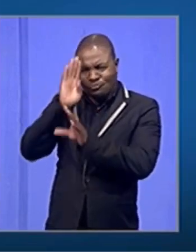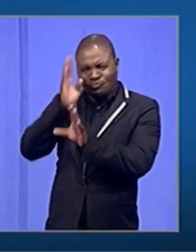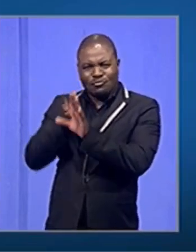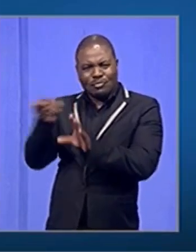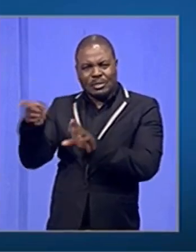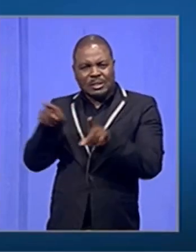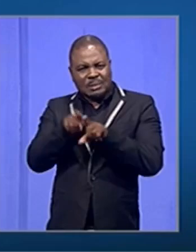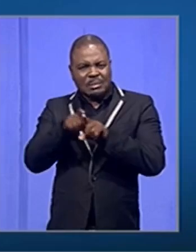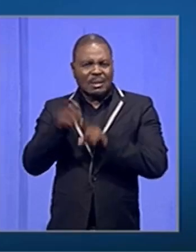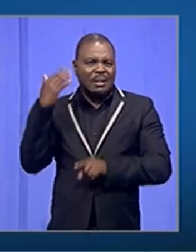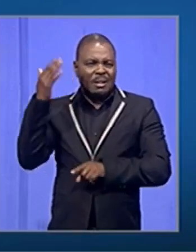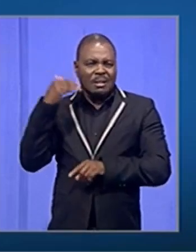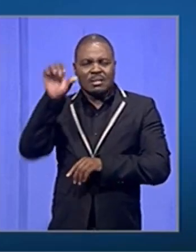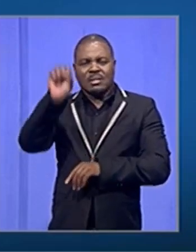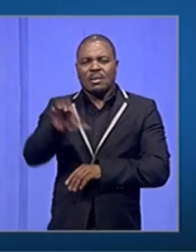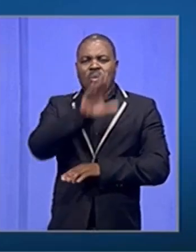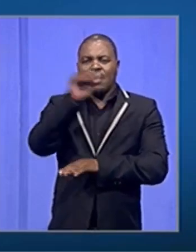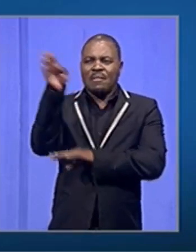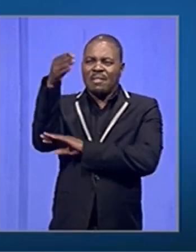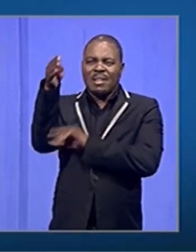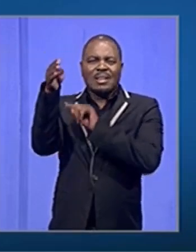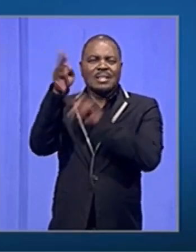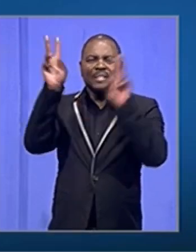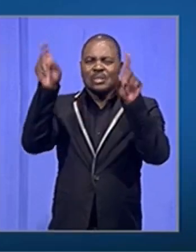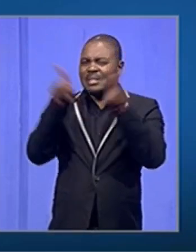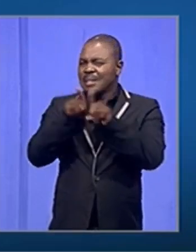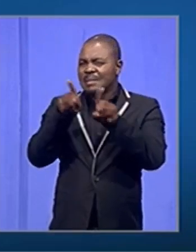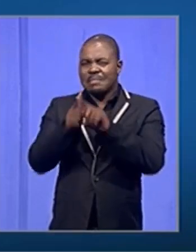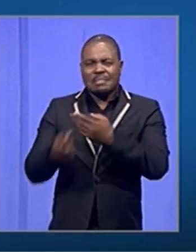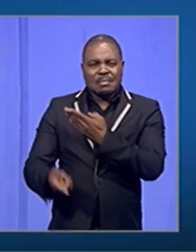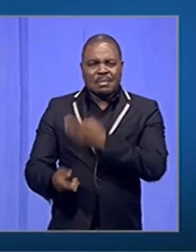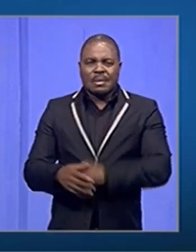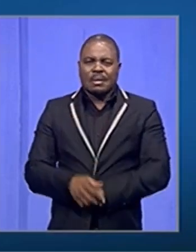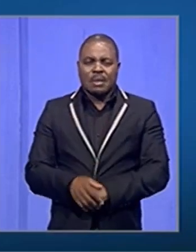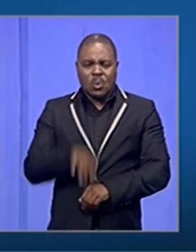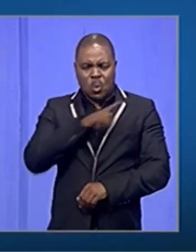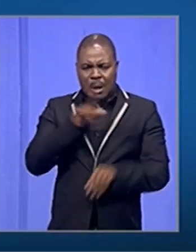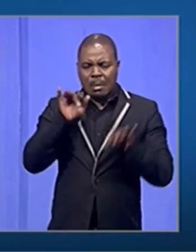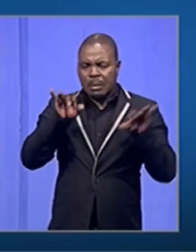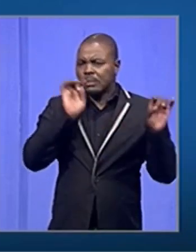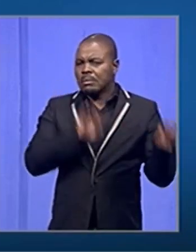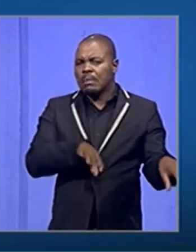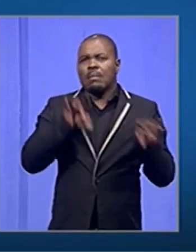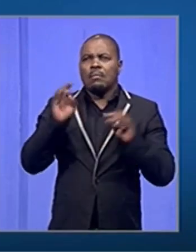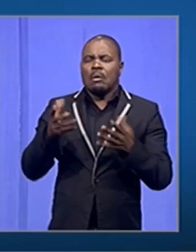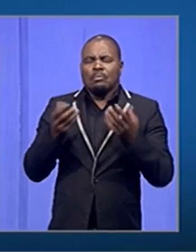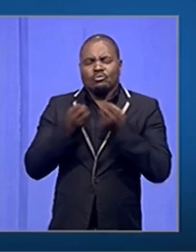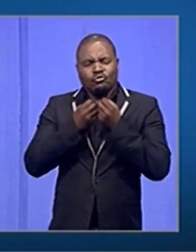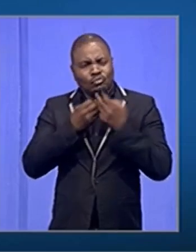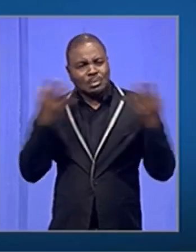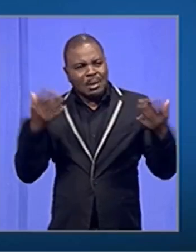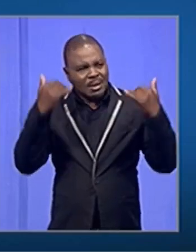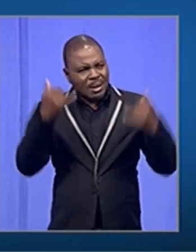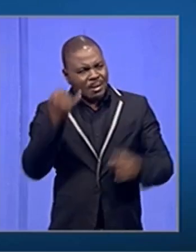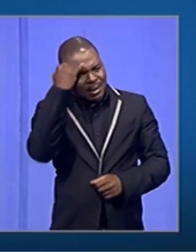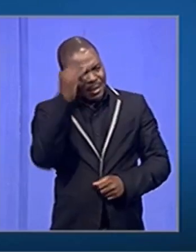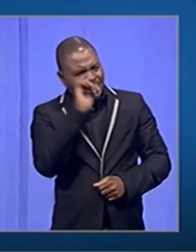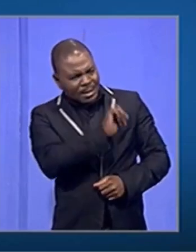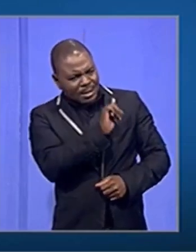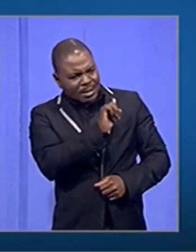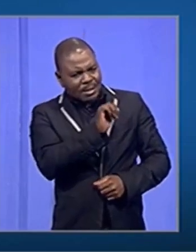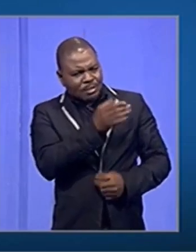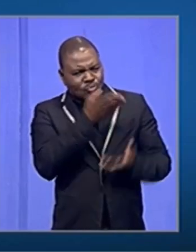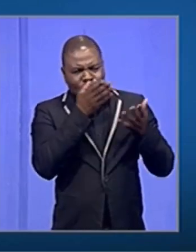fapane le yela ya flaga ya South Africa. Ka gare ga mohlako o mokaka ruri ba notla ka kgopolo ya go